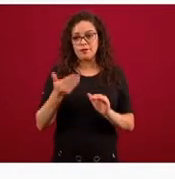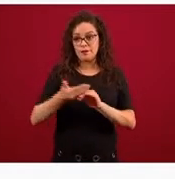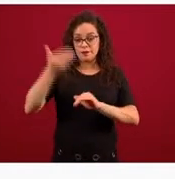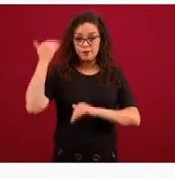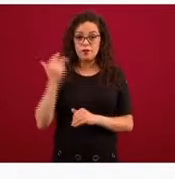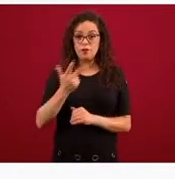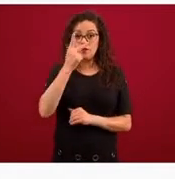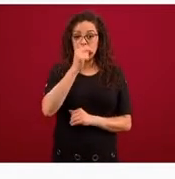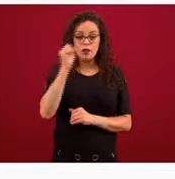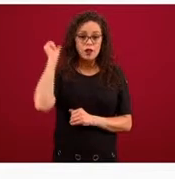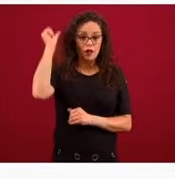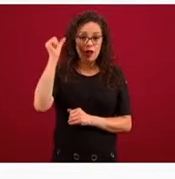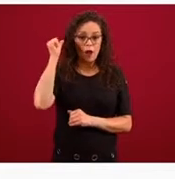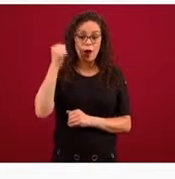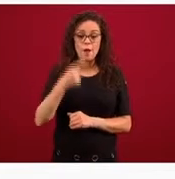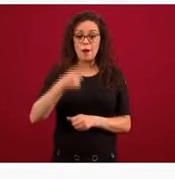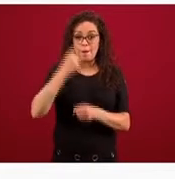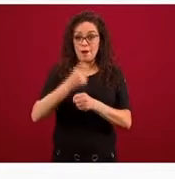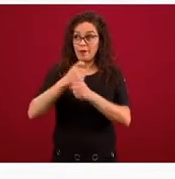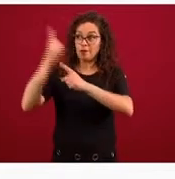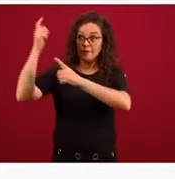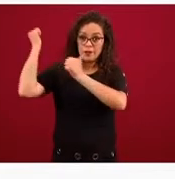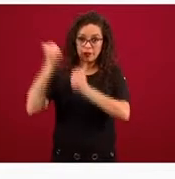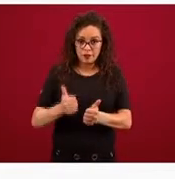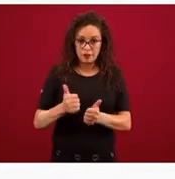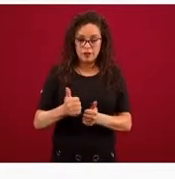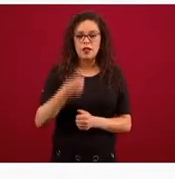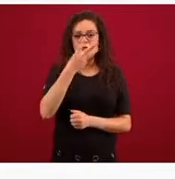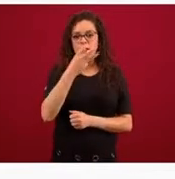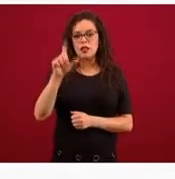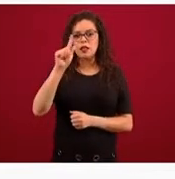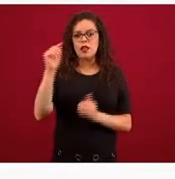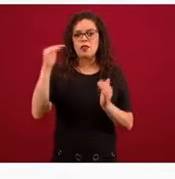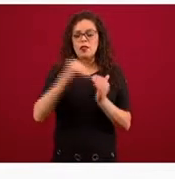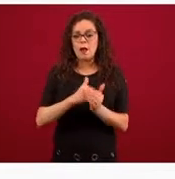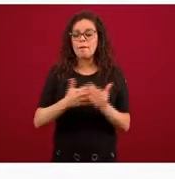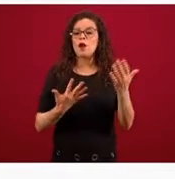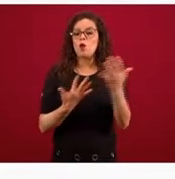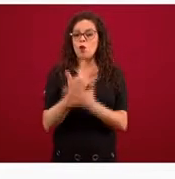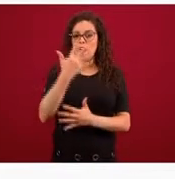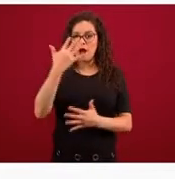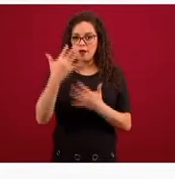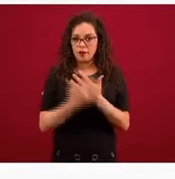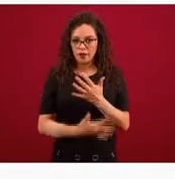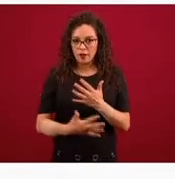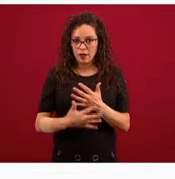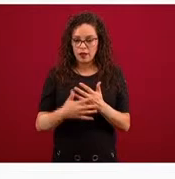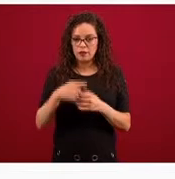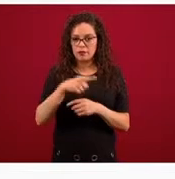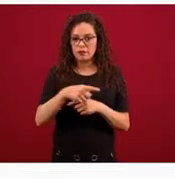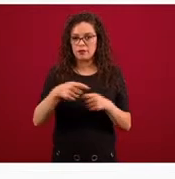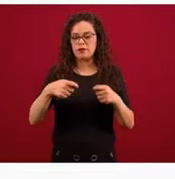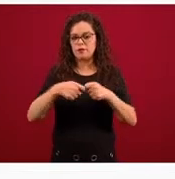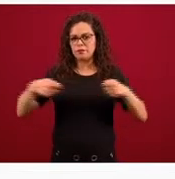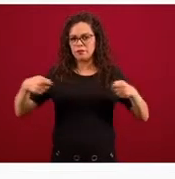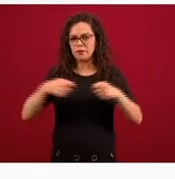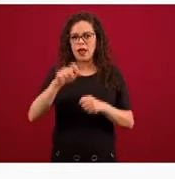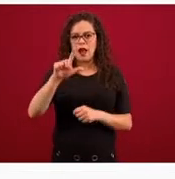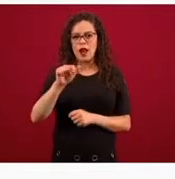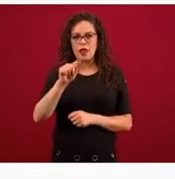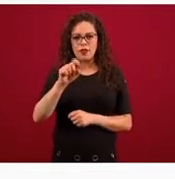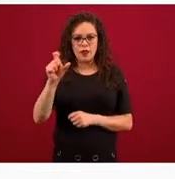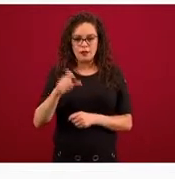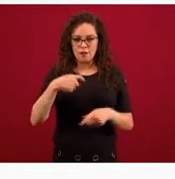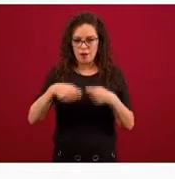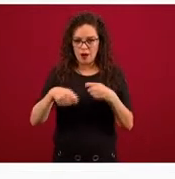April 8th. It had 370,000 pairs of gloves, latex gloves. That's that we're